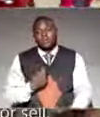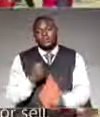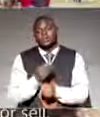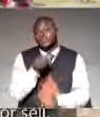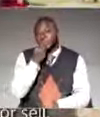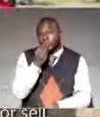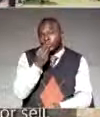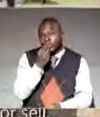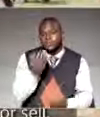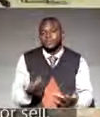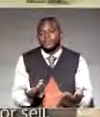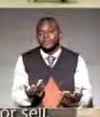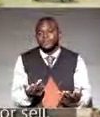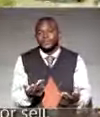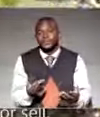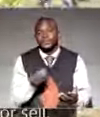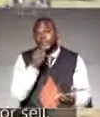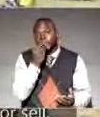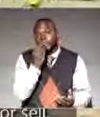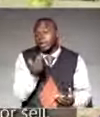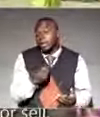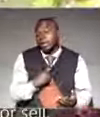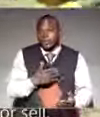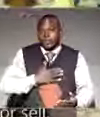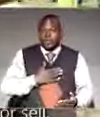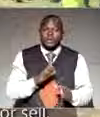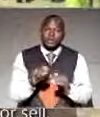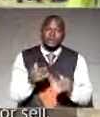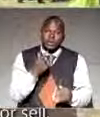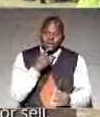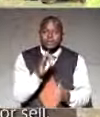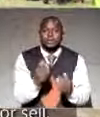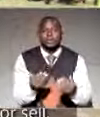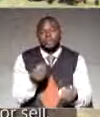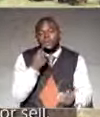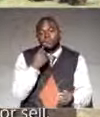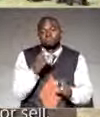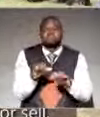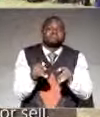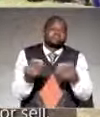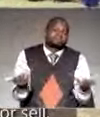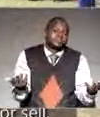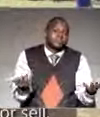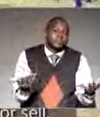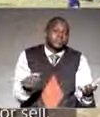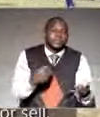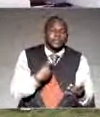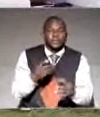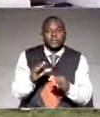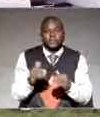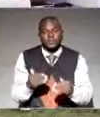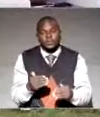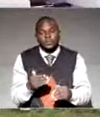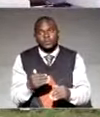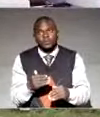chakula. Nipate chakula kwangu, nipate na uchuruzi, jirani auze, mwingine auze na mimi